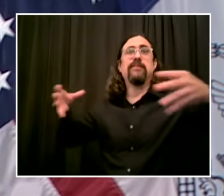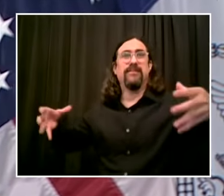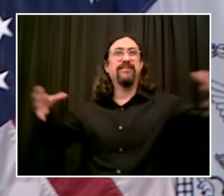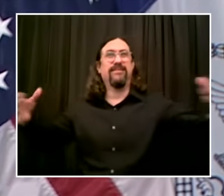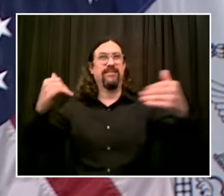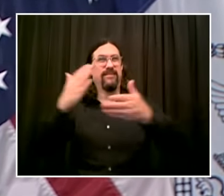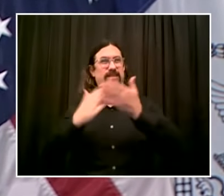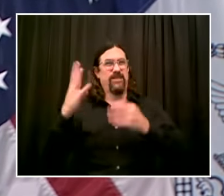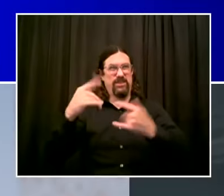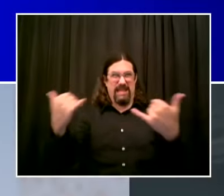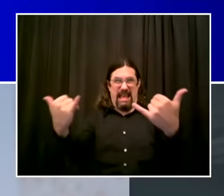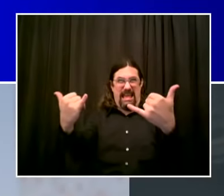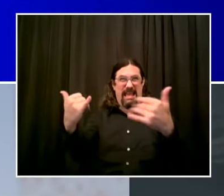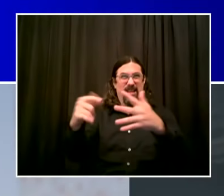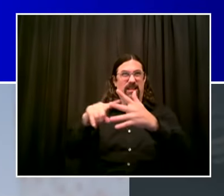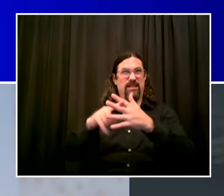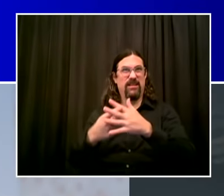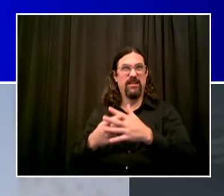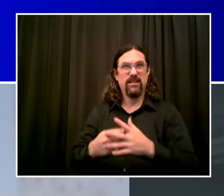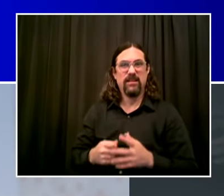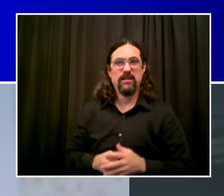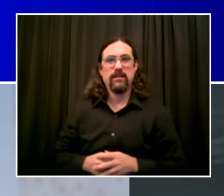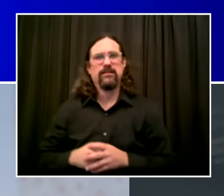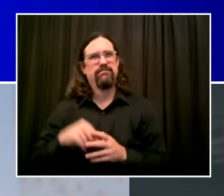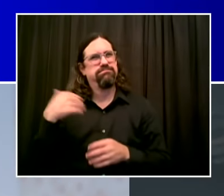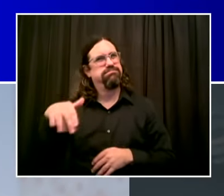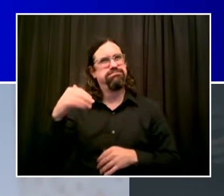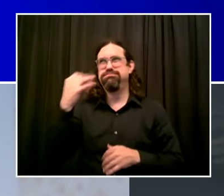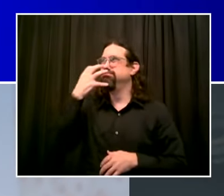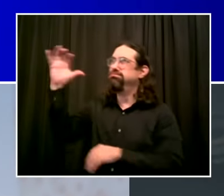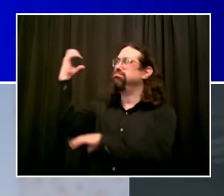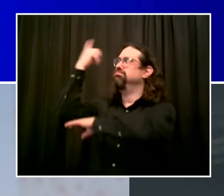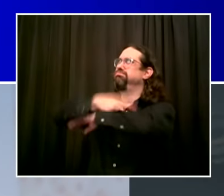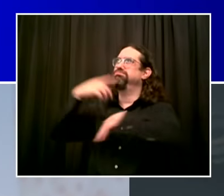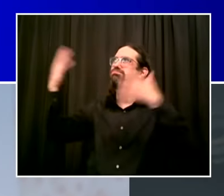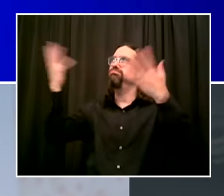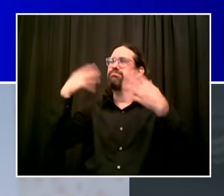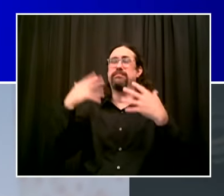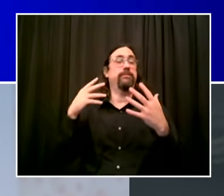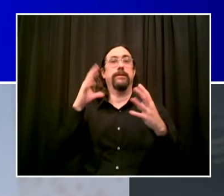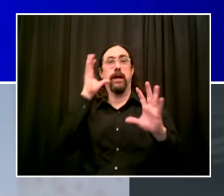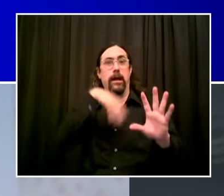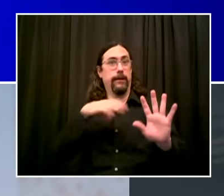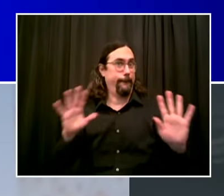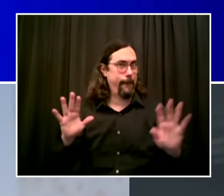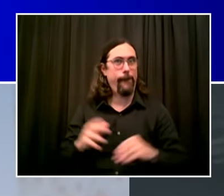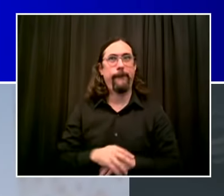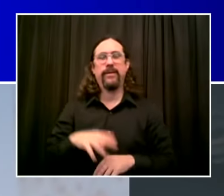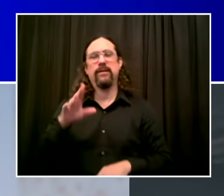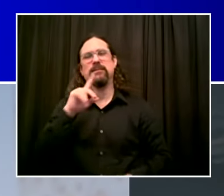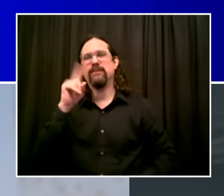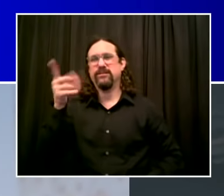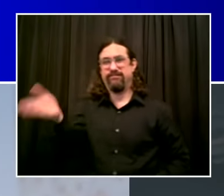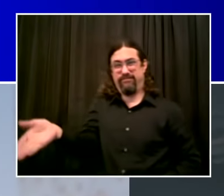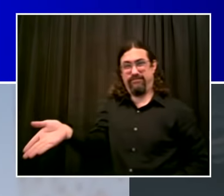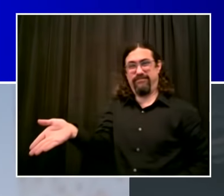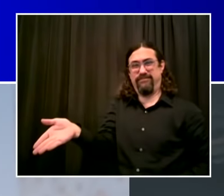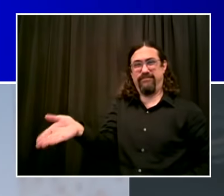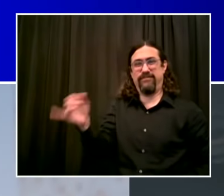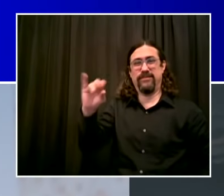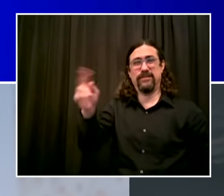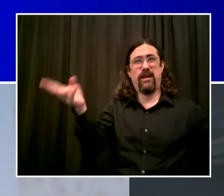Lewis. And all over New York City, all over this country, people are remembering this